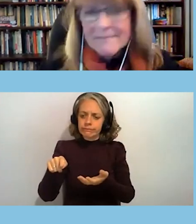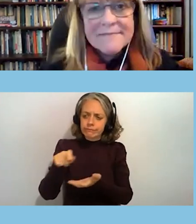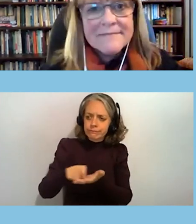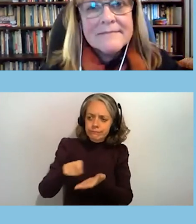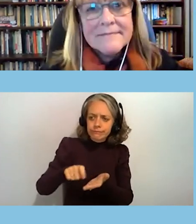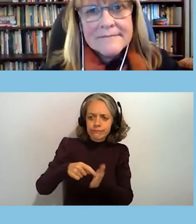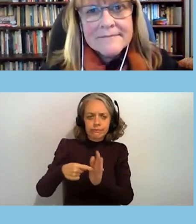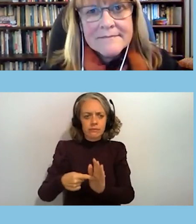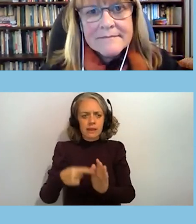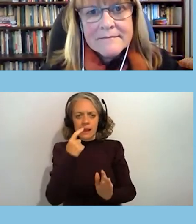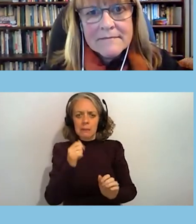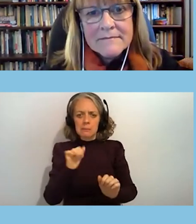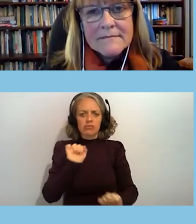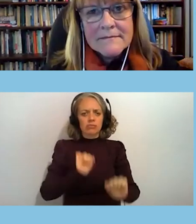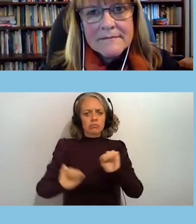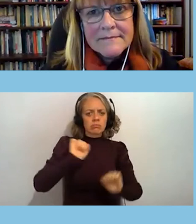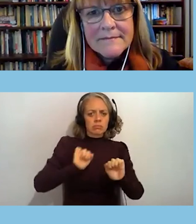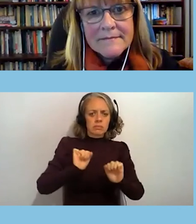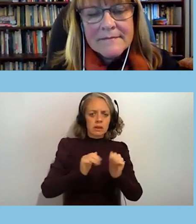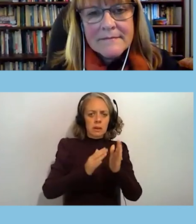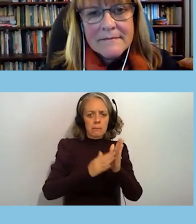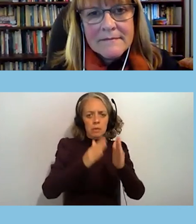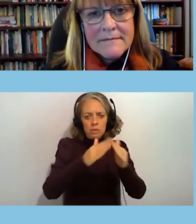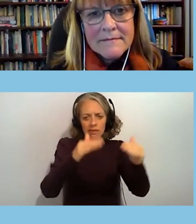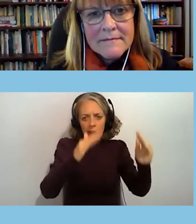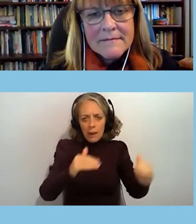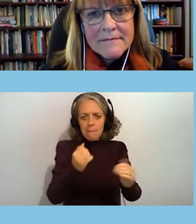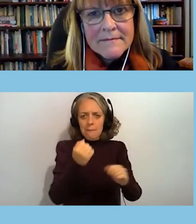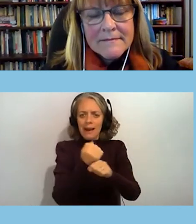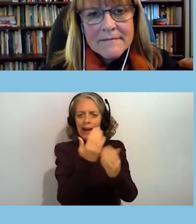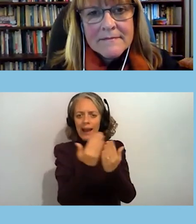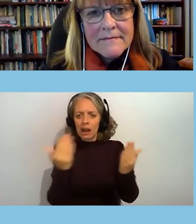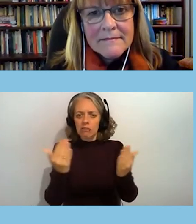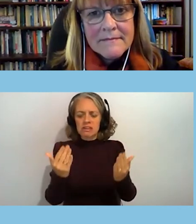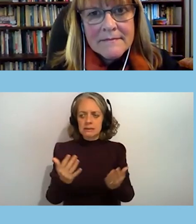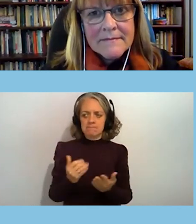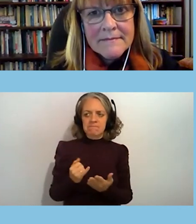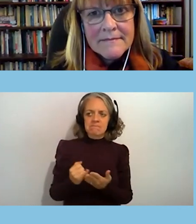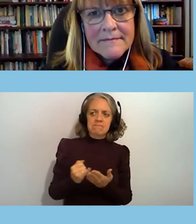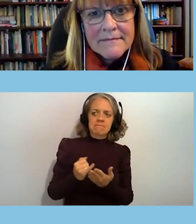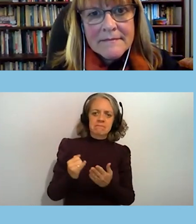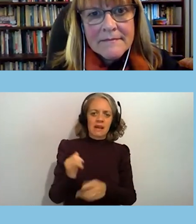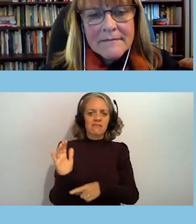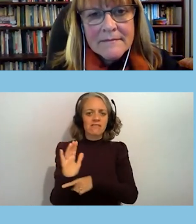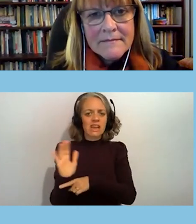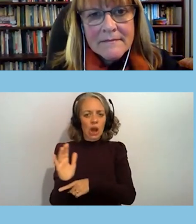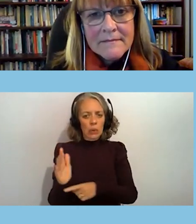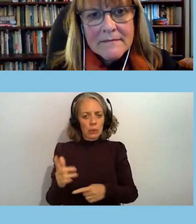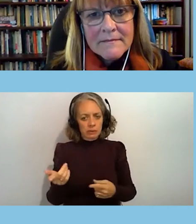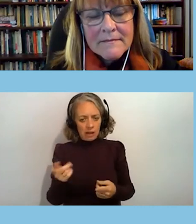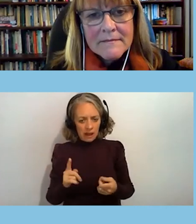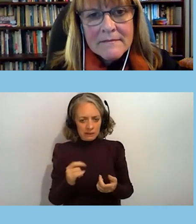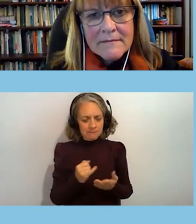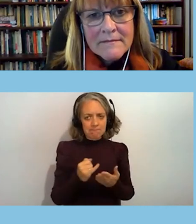be in museum and gallery contexts against the captioning of video work, and particularly against the captioning